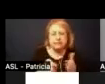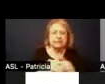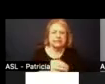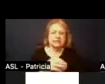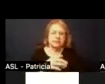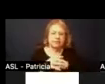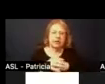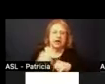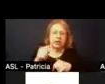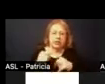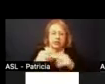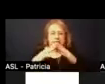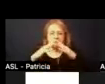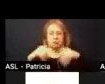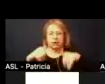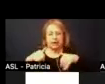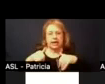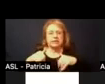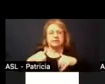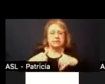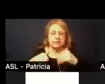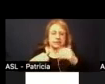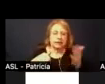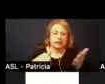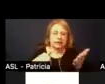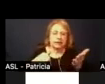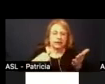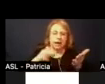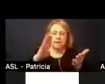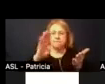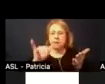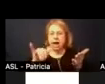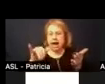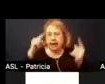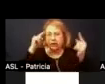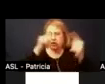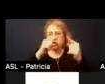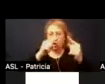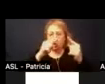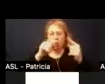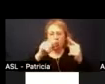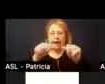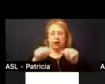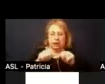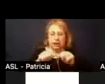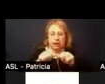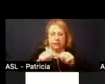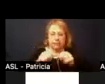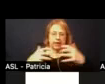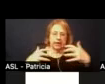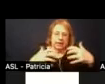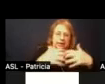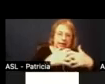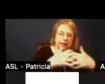this breaks down those uh expenditures by uh goal area so it's aligned with the slide and these categories within our